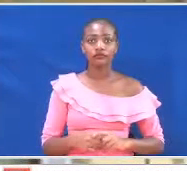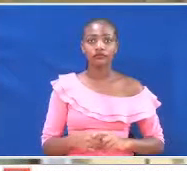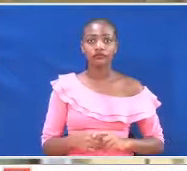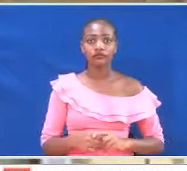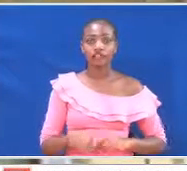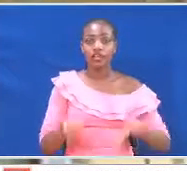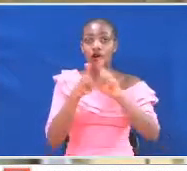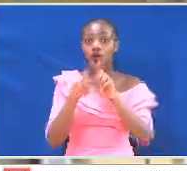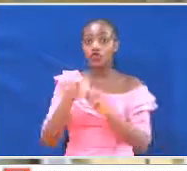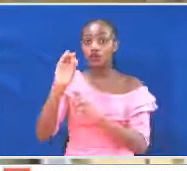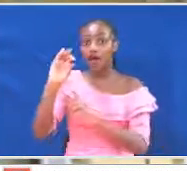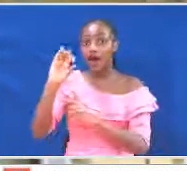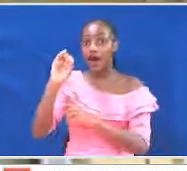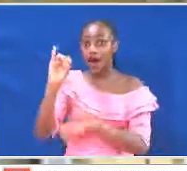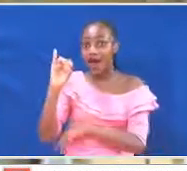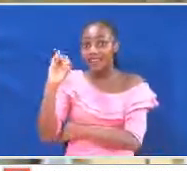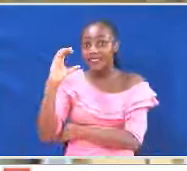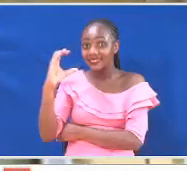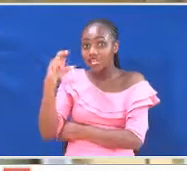ICU experts.